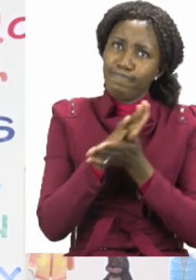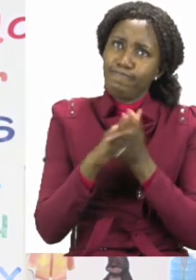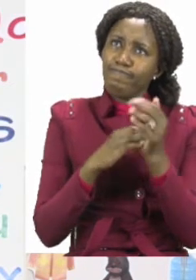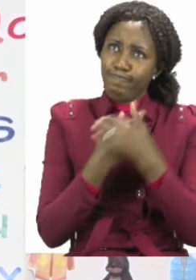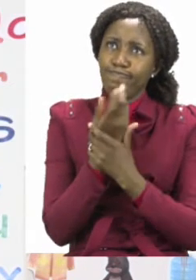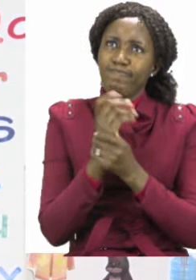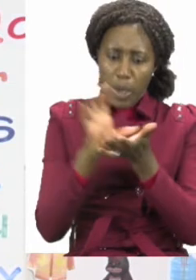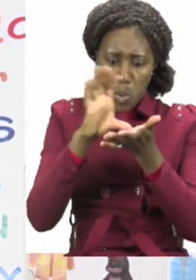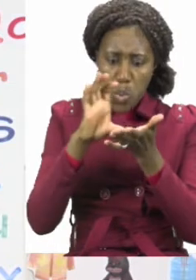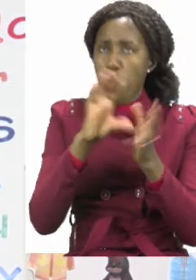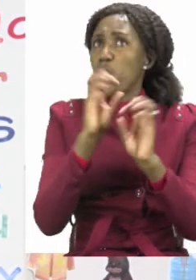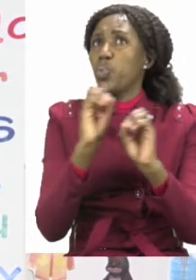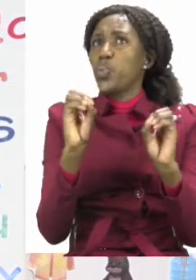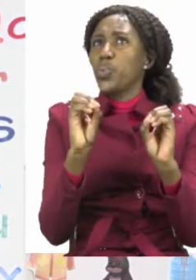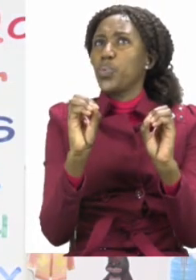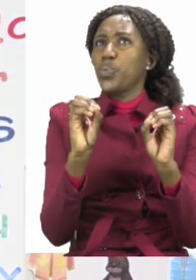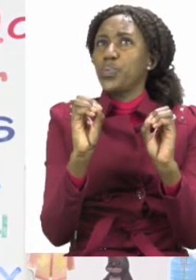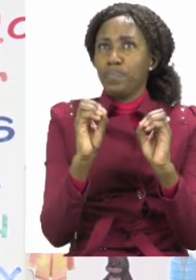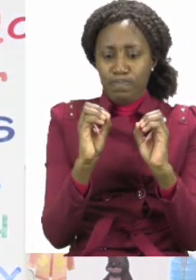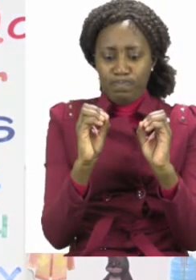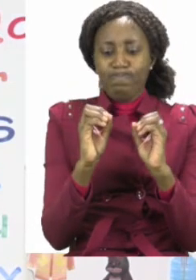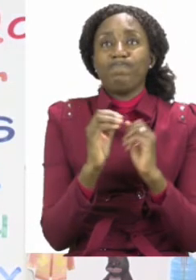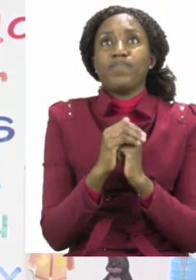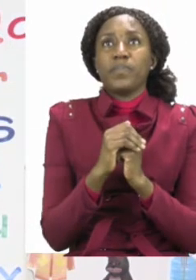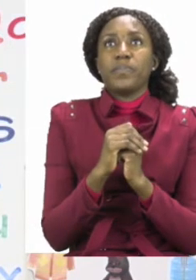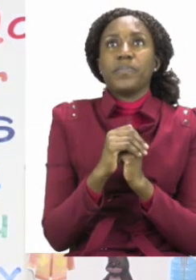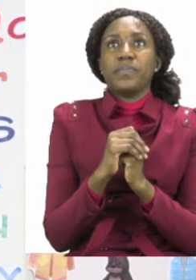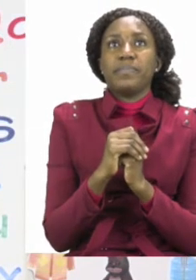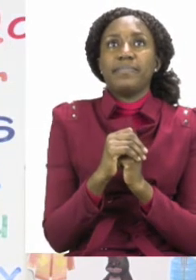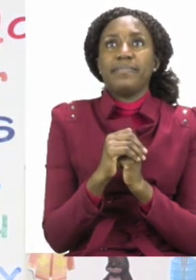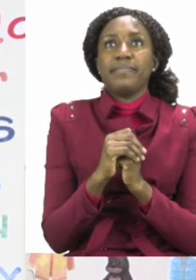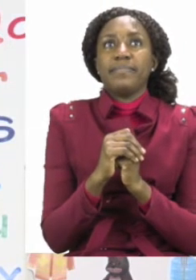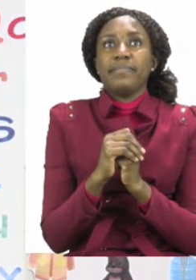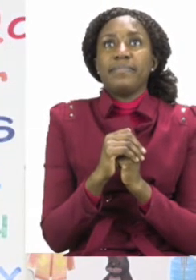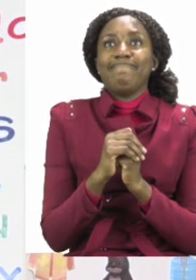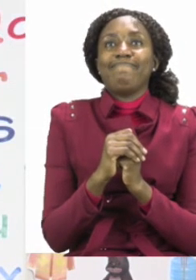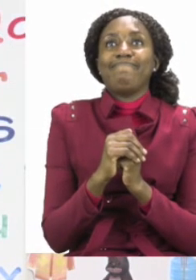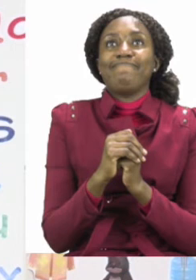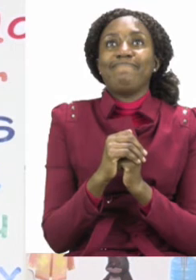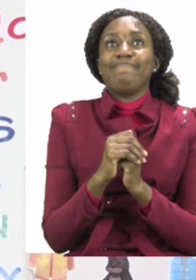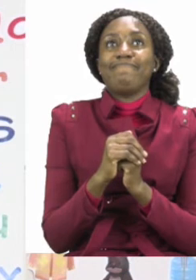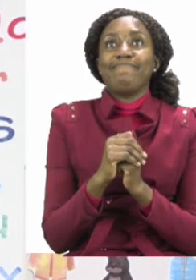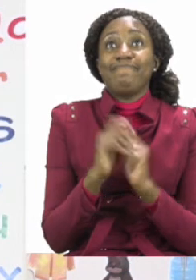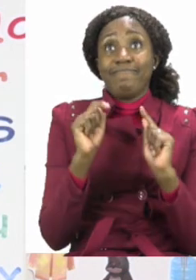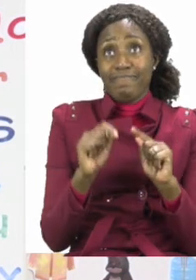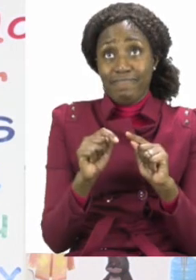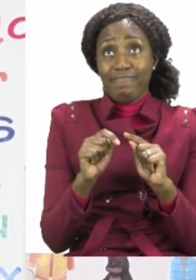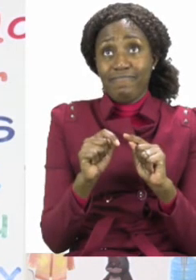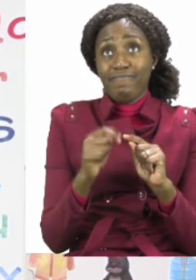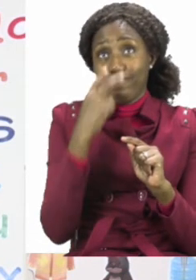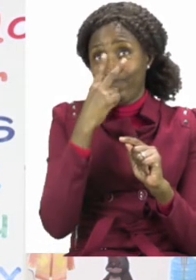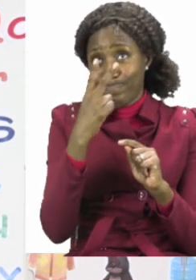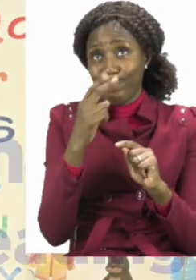to make sure you get rid of all those germs. Now let's look at what we are going